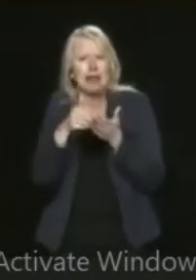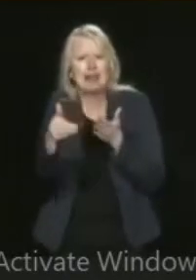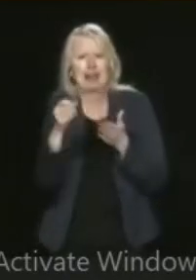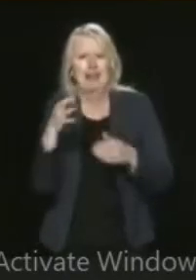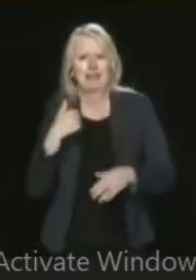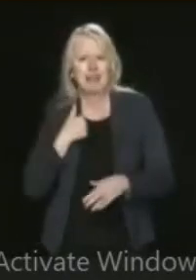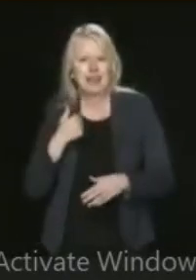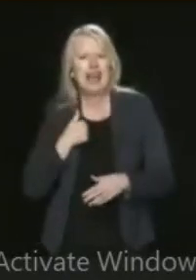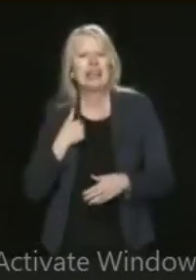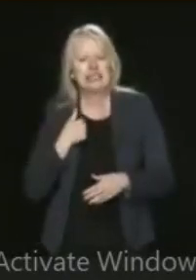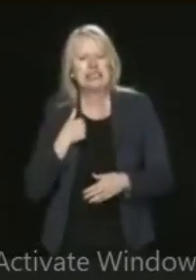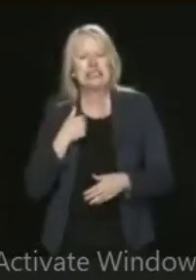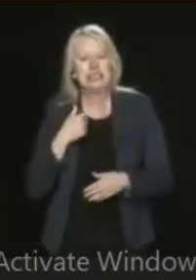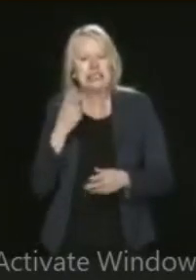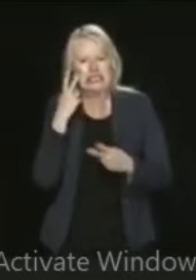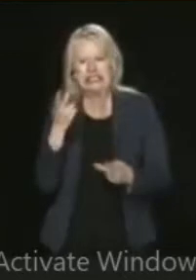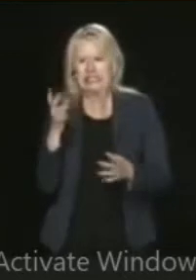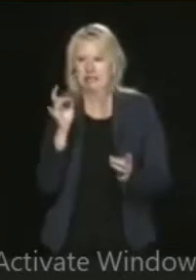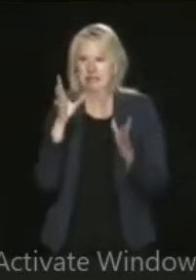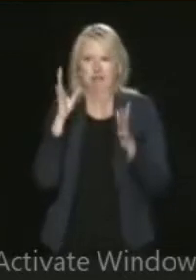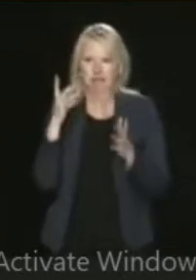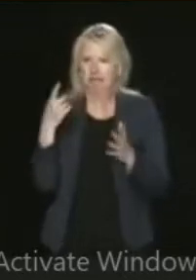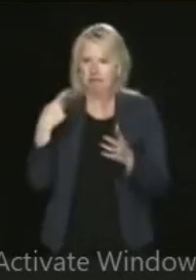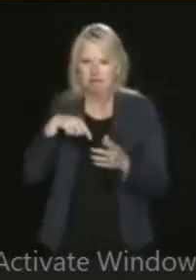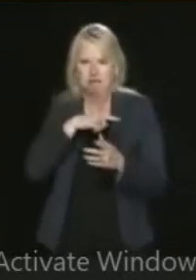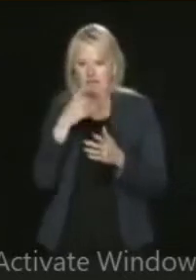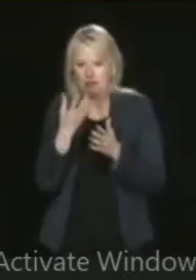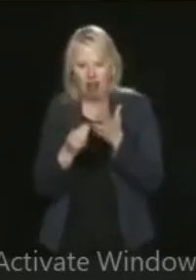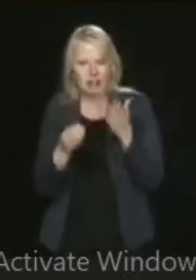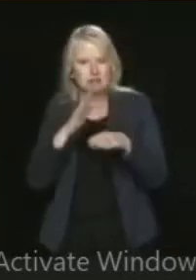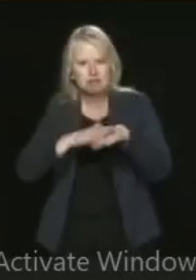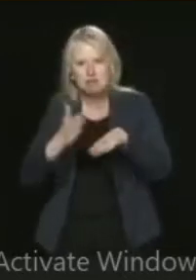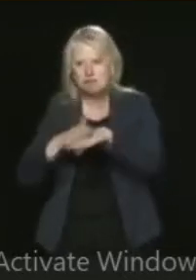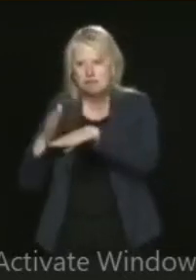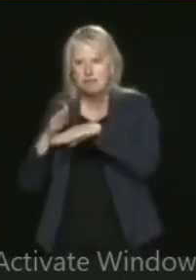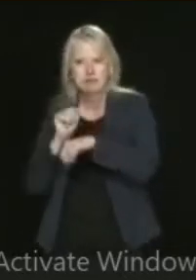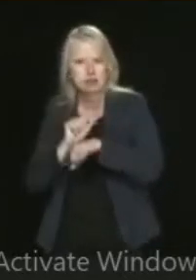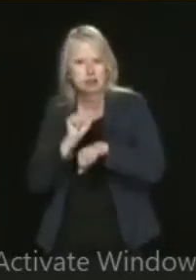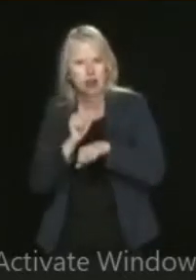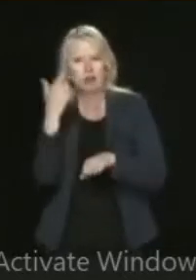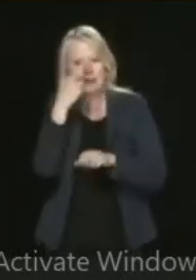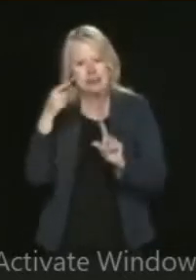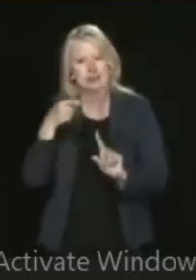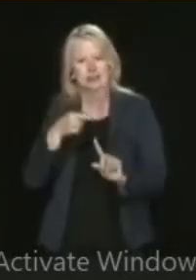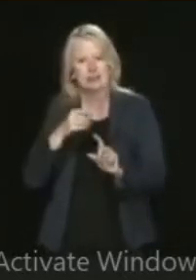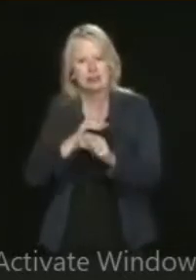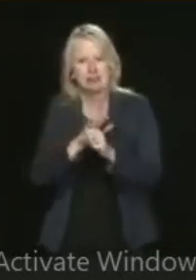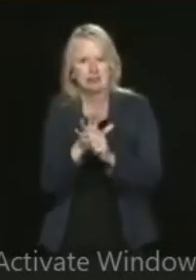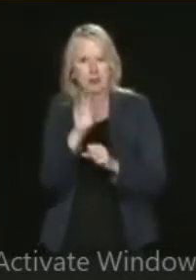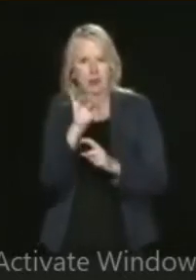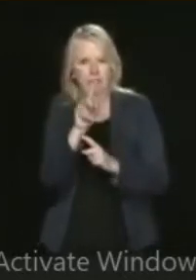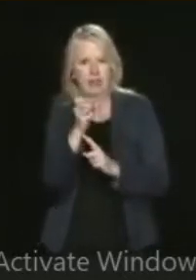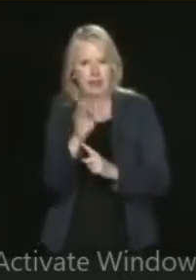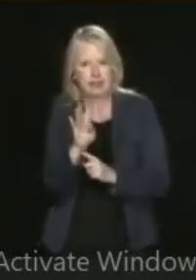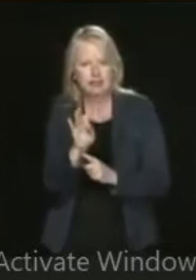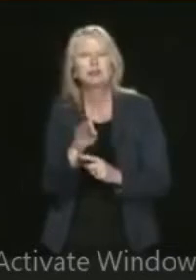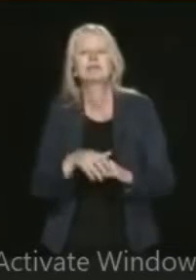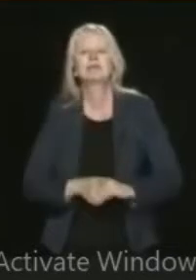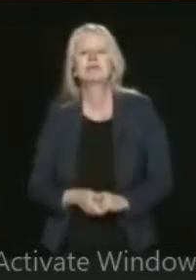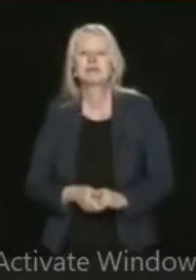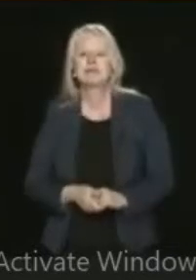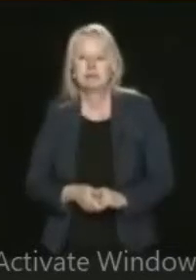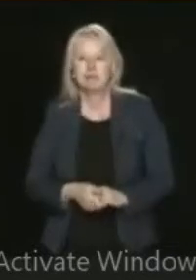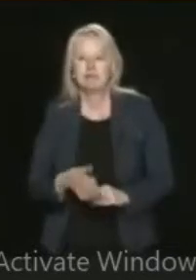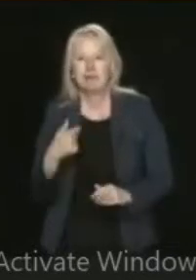and are experiencing unprecedented losses due to the COVID-19 pandemic. We are expanding the